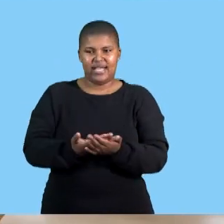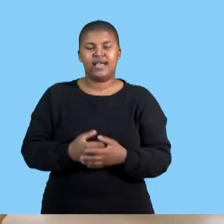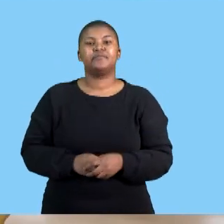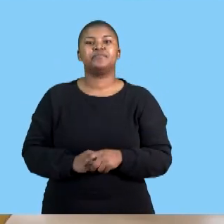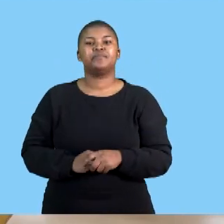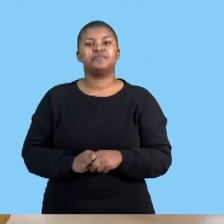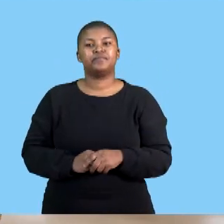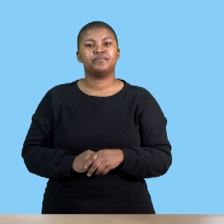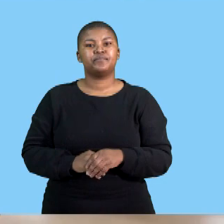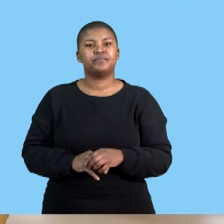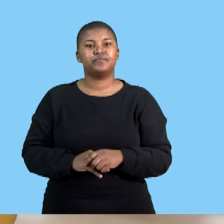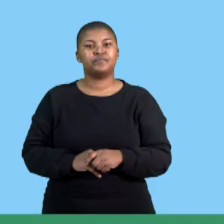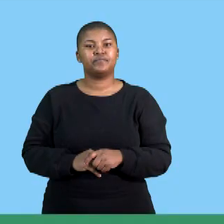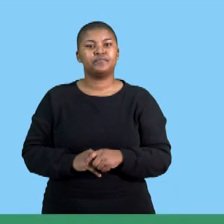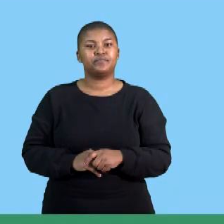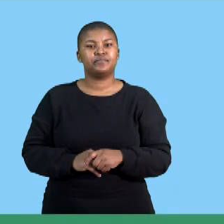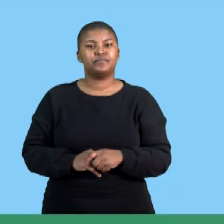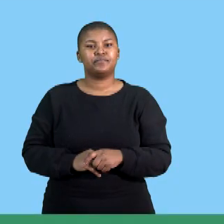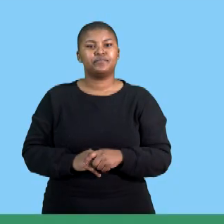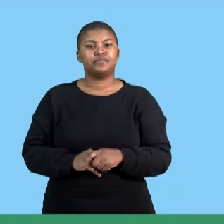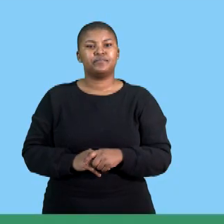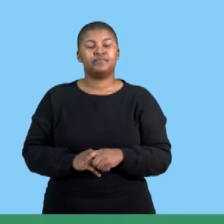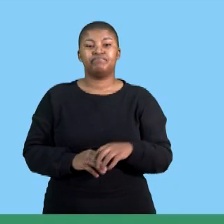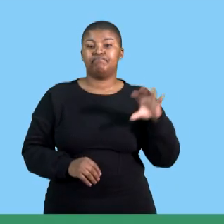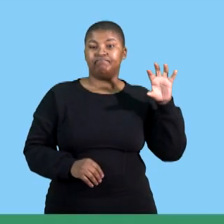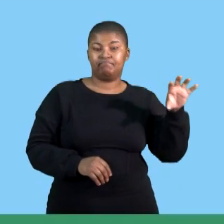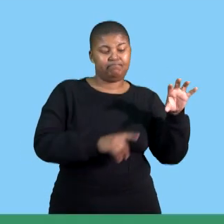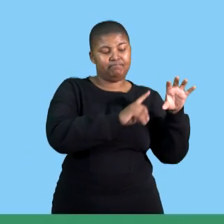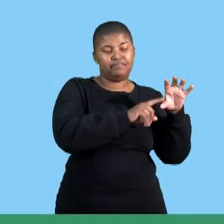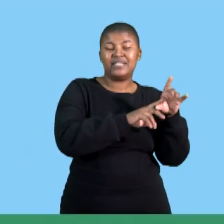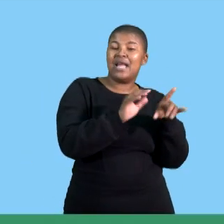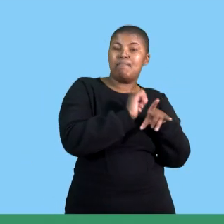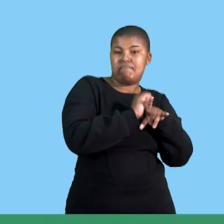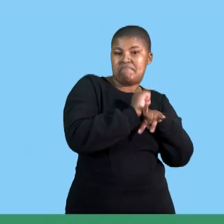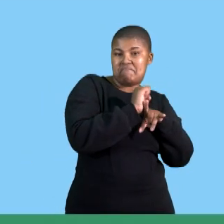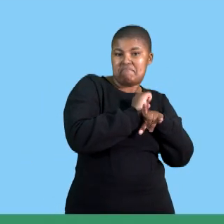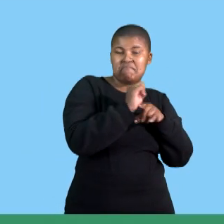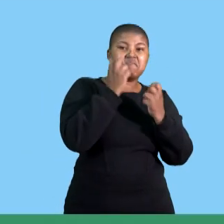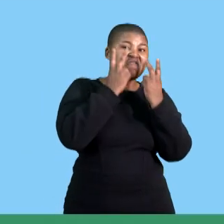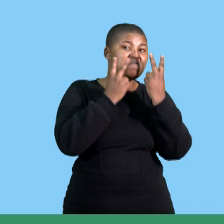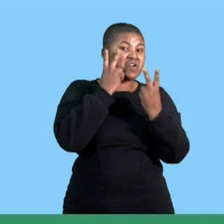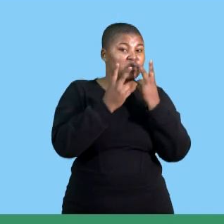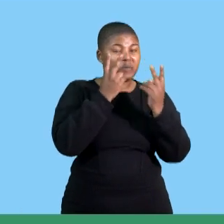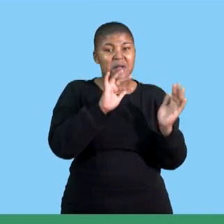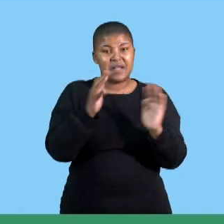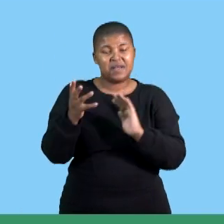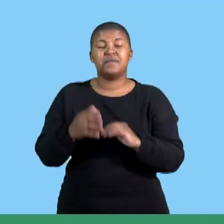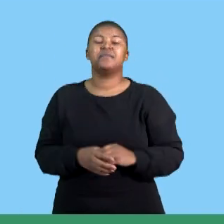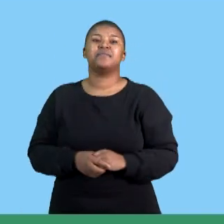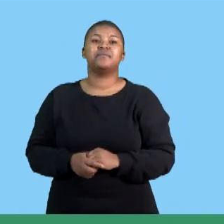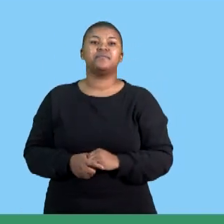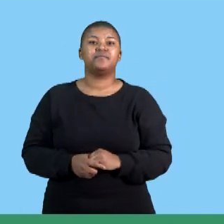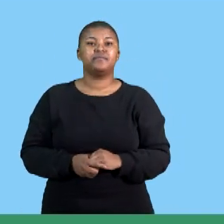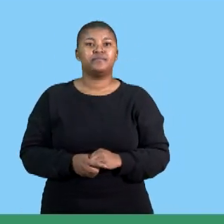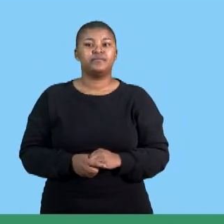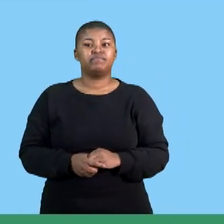information. Then let's move on to our fourth concept, which is preparation of visual aids.